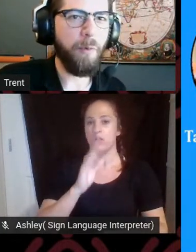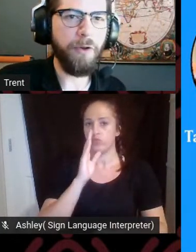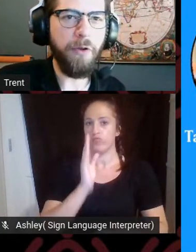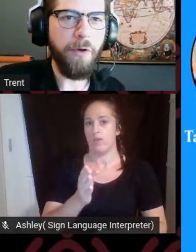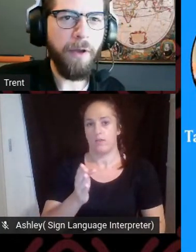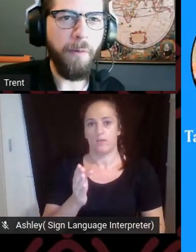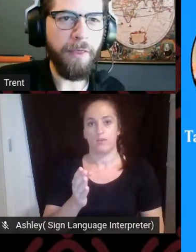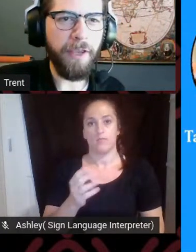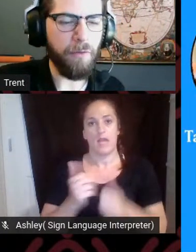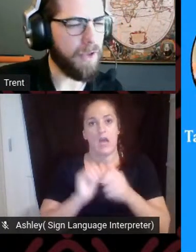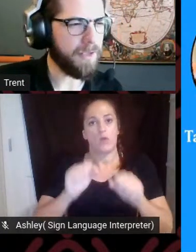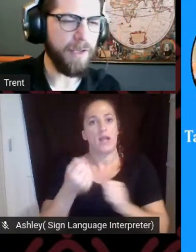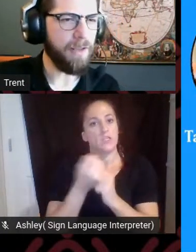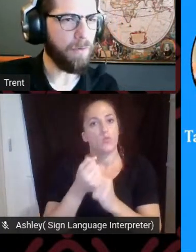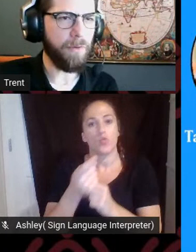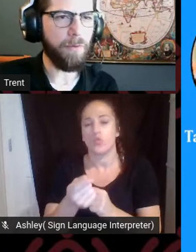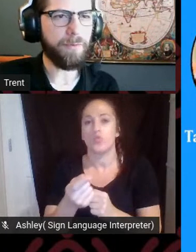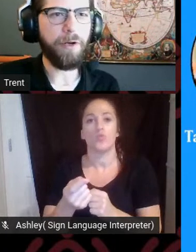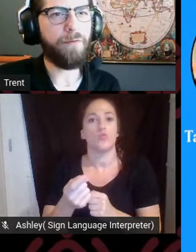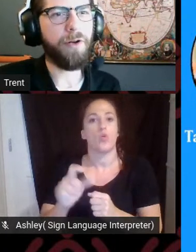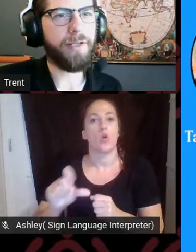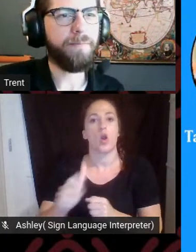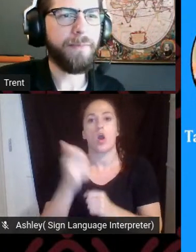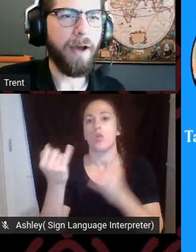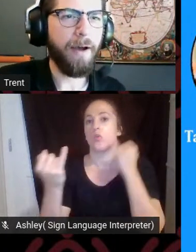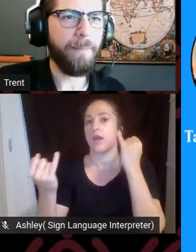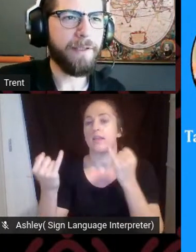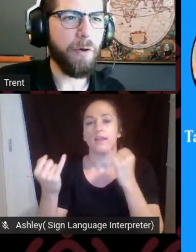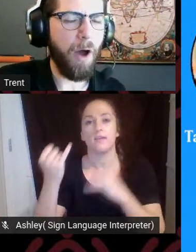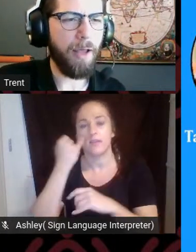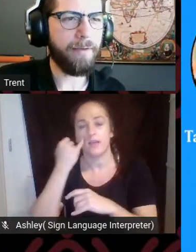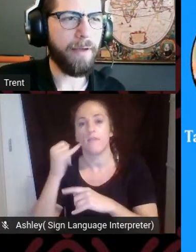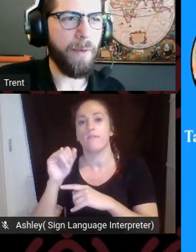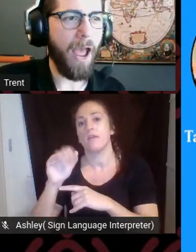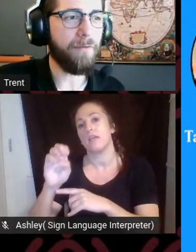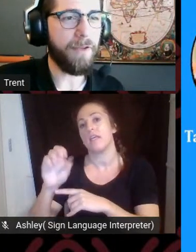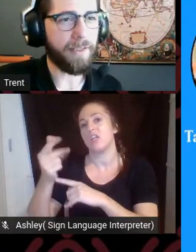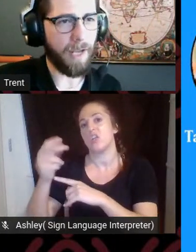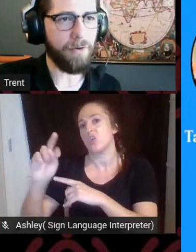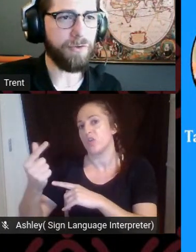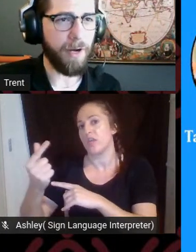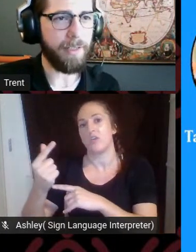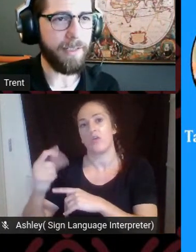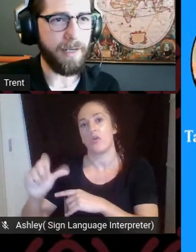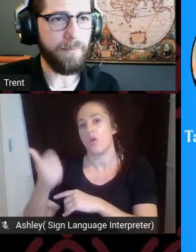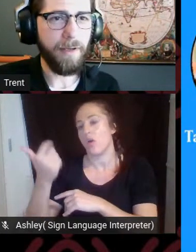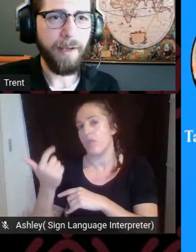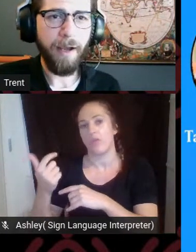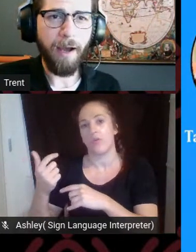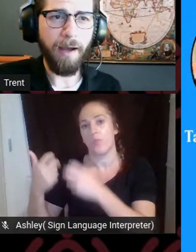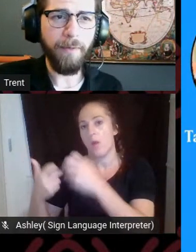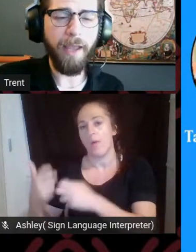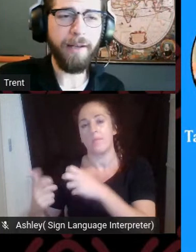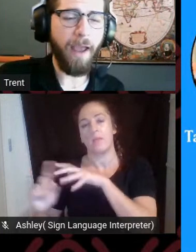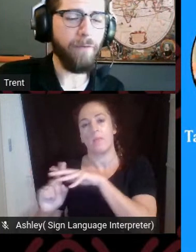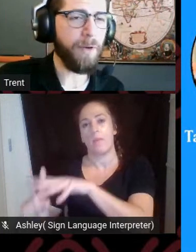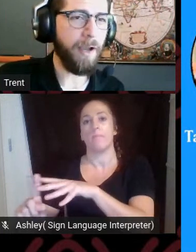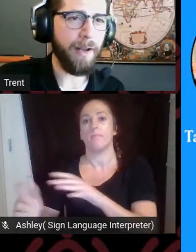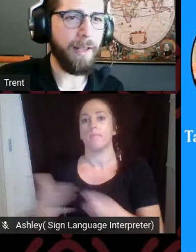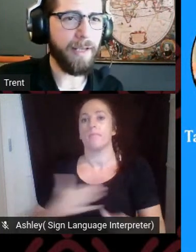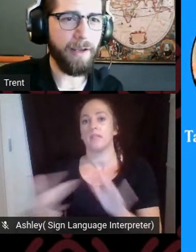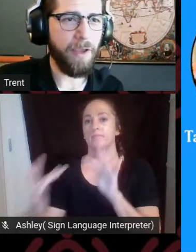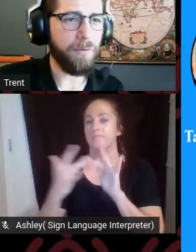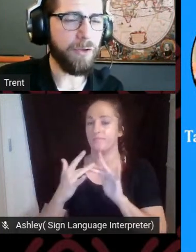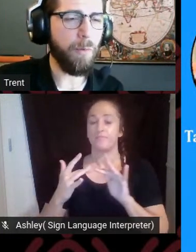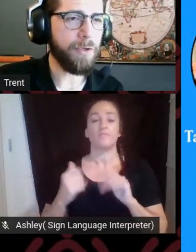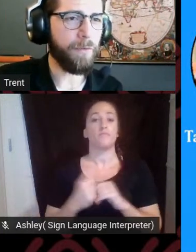can support you with either this or the e-learning course, whatever it is. So on behalf of the entire training team and everybody